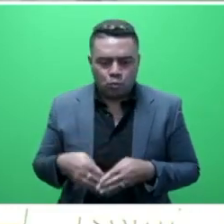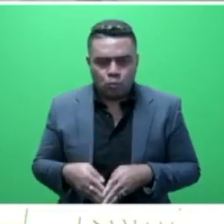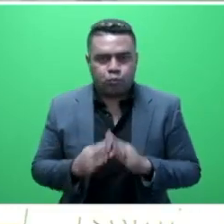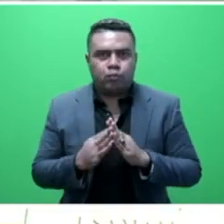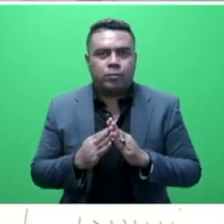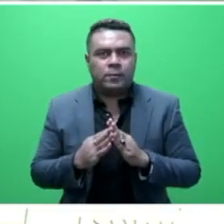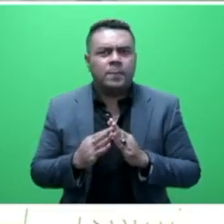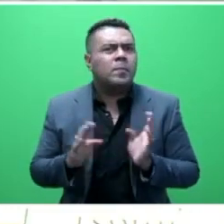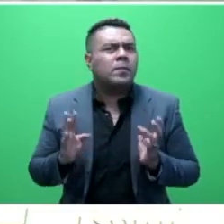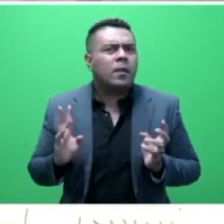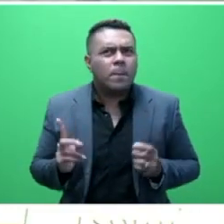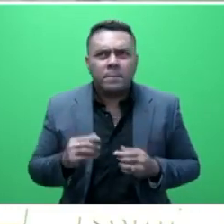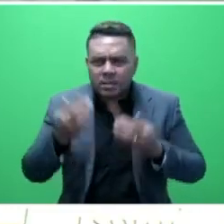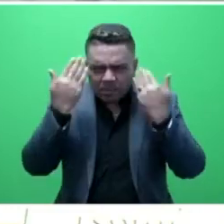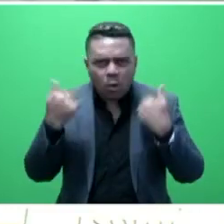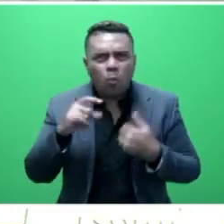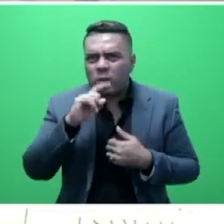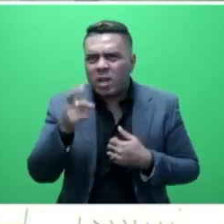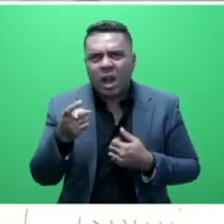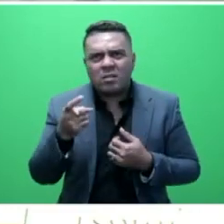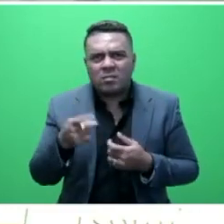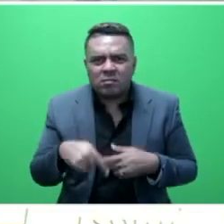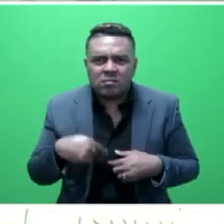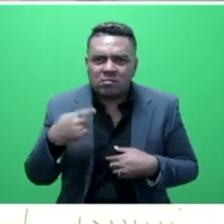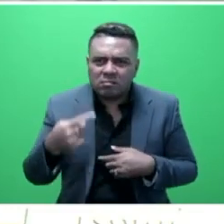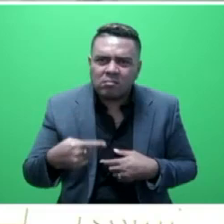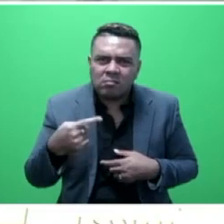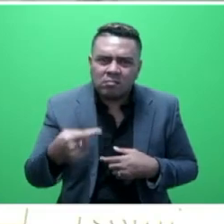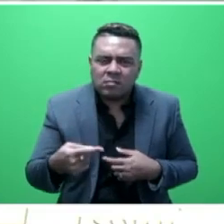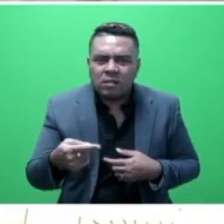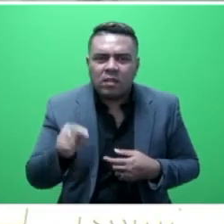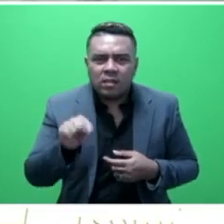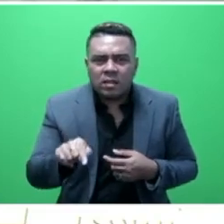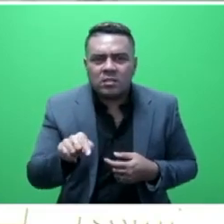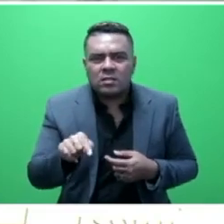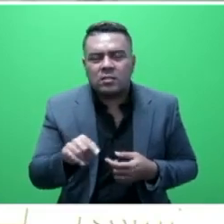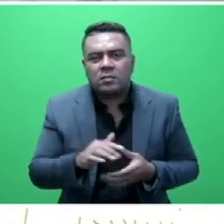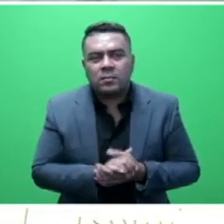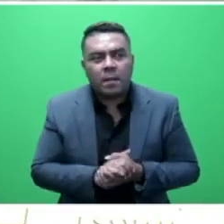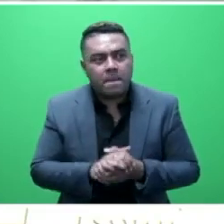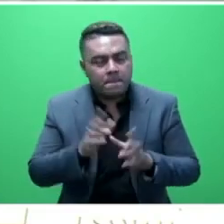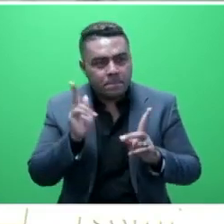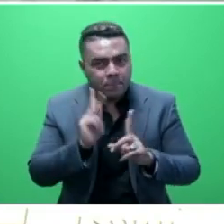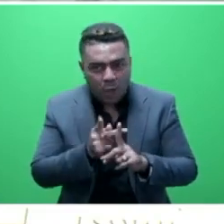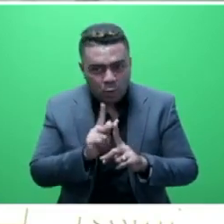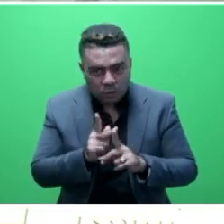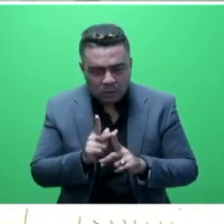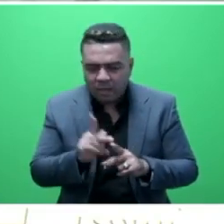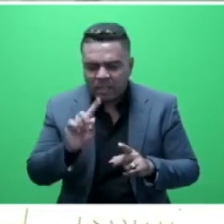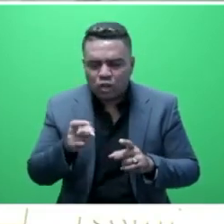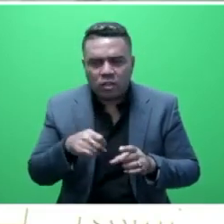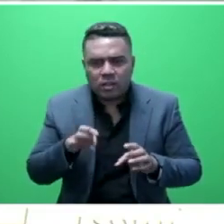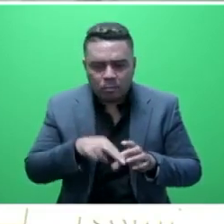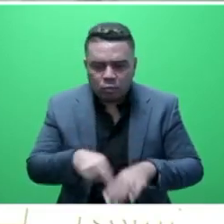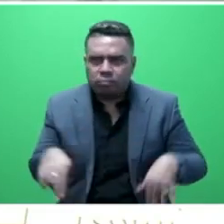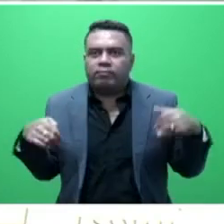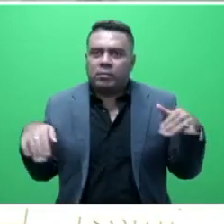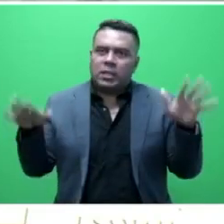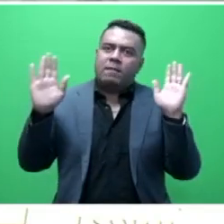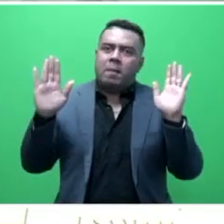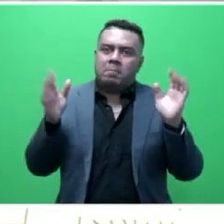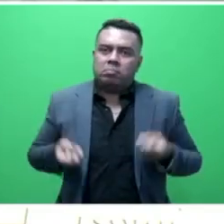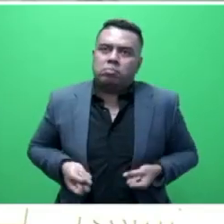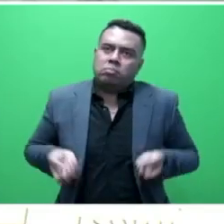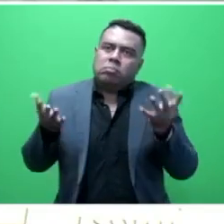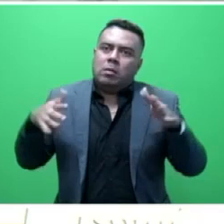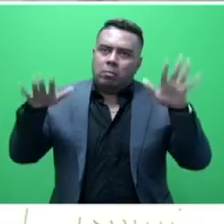Mr. Speaker, sir, we can't settle for the timid pursuit of these priorities. This is not the time to retreat. This is not the time to stick our